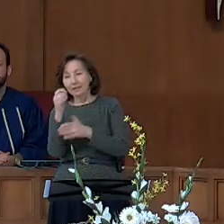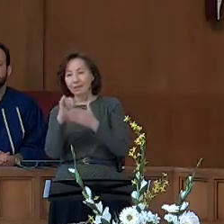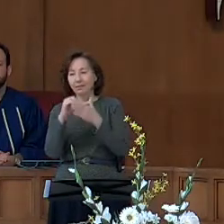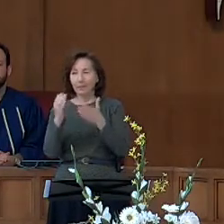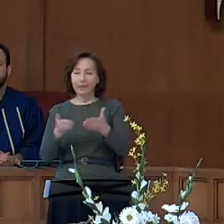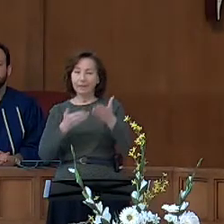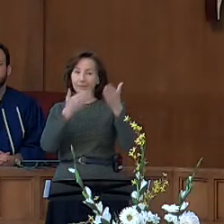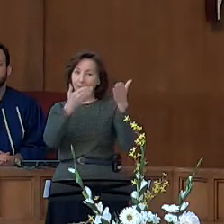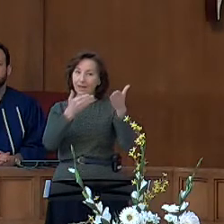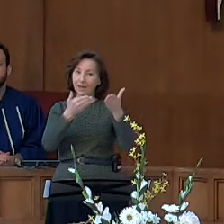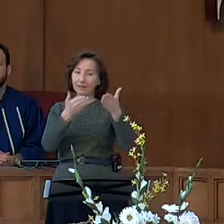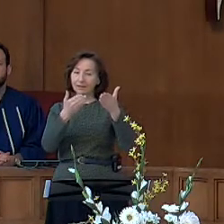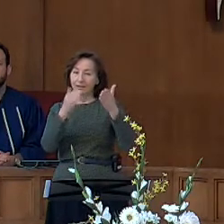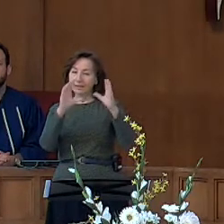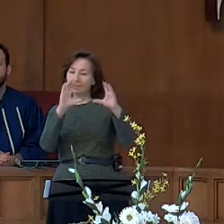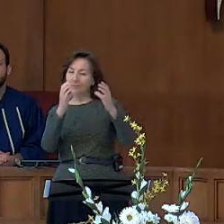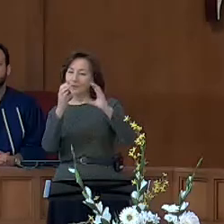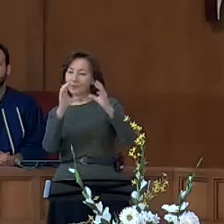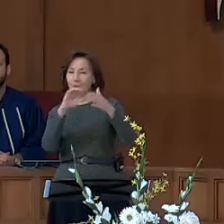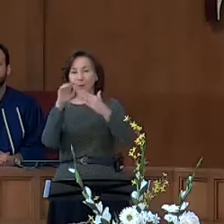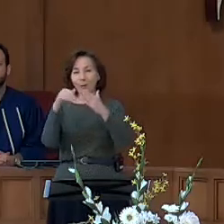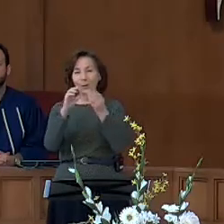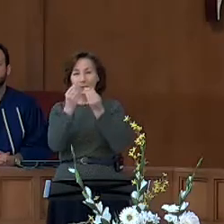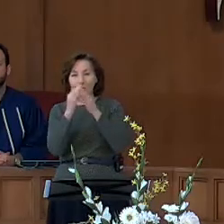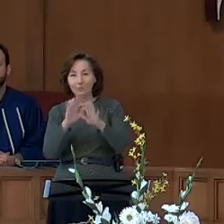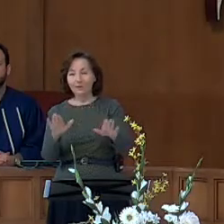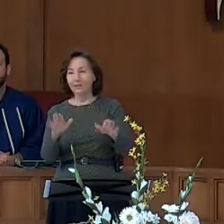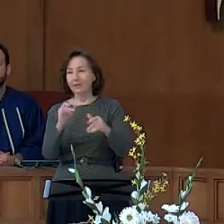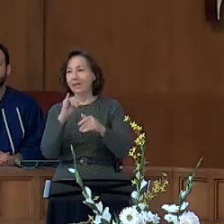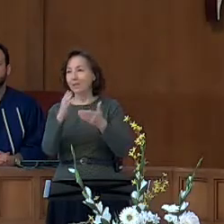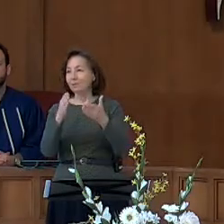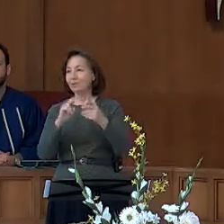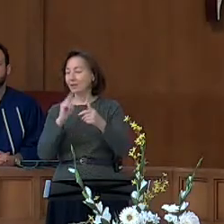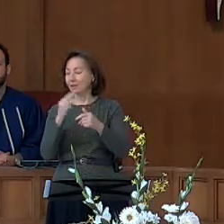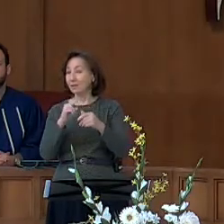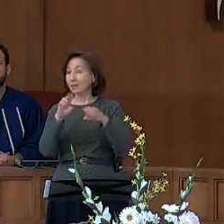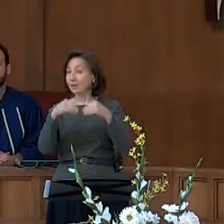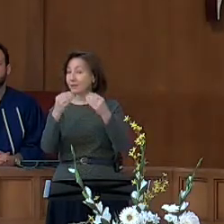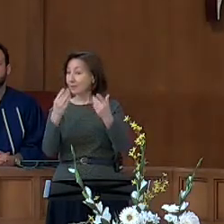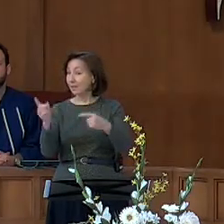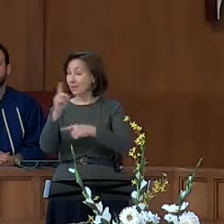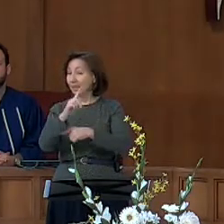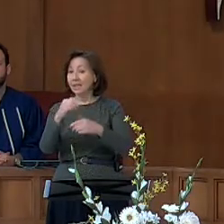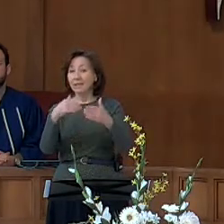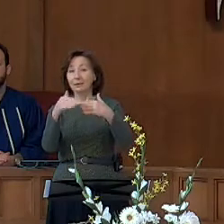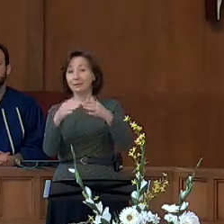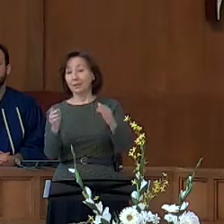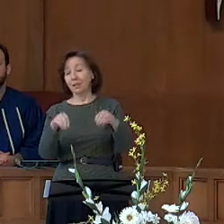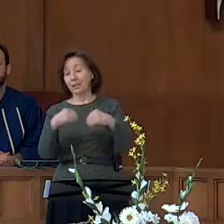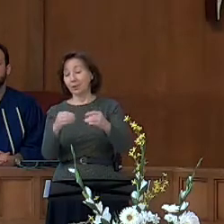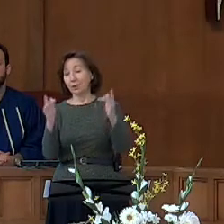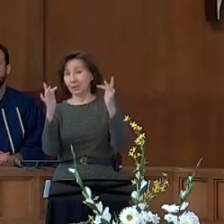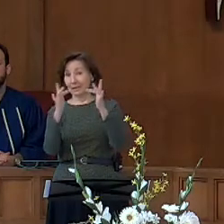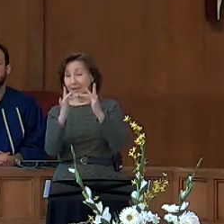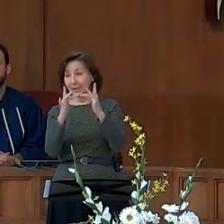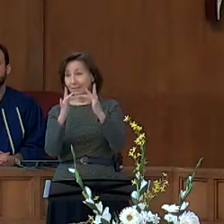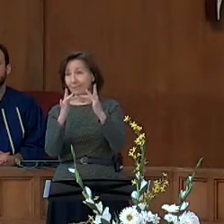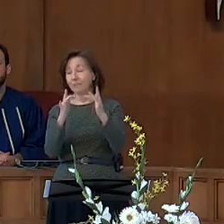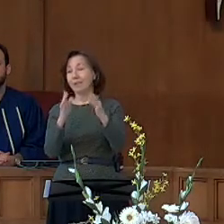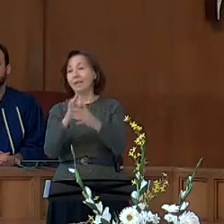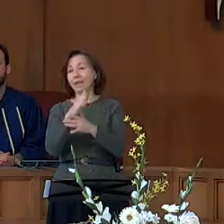in comparison to all the blessing. I want us to, as we give today, whether you're giving online, and some of you do to Recurrent,